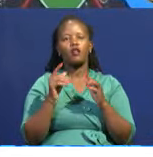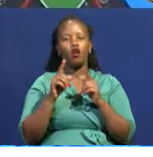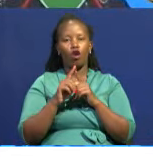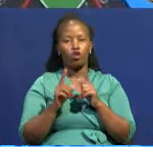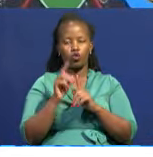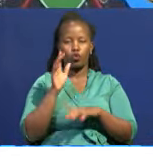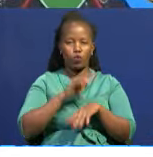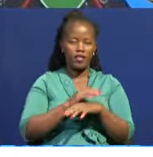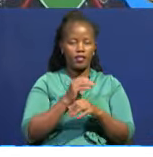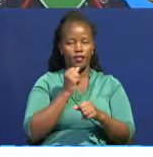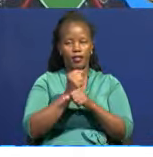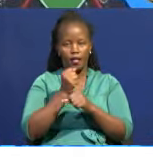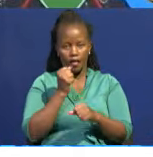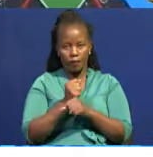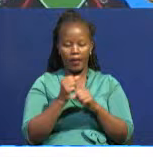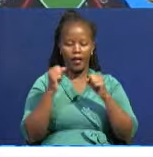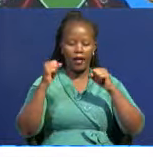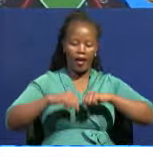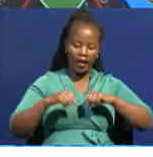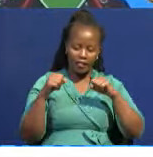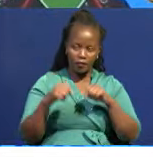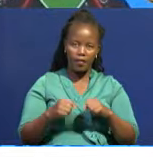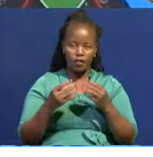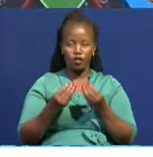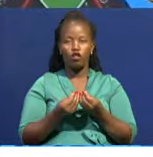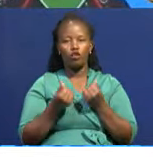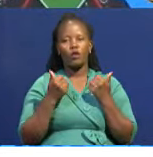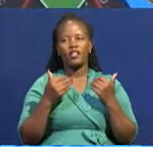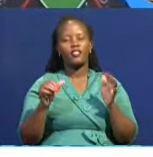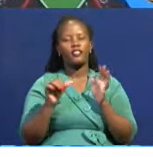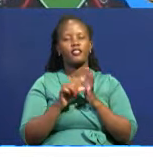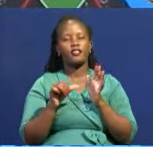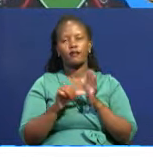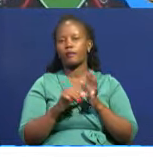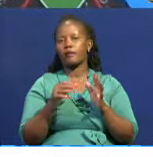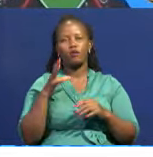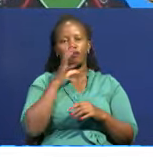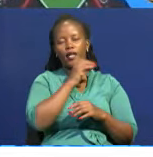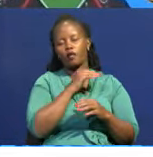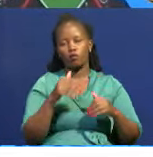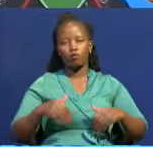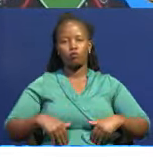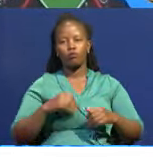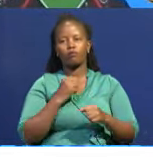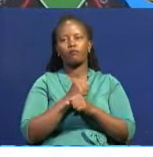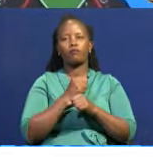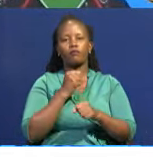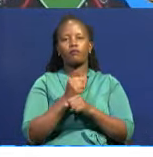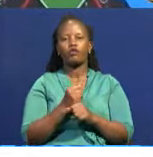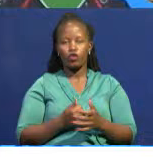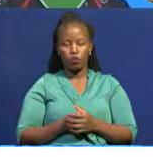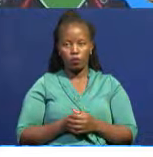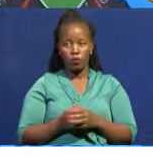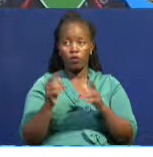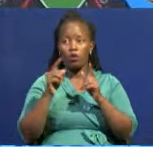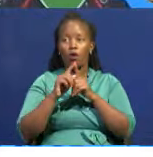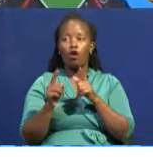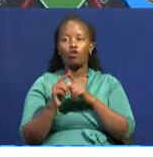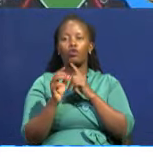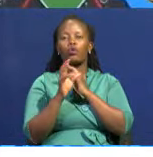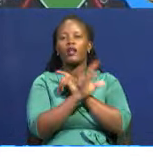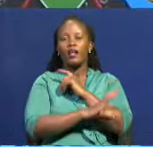mobility agreements to address youth unemployment. Further, our country has